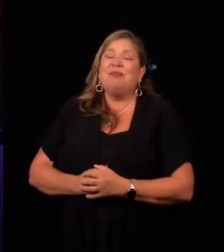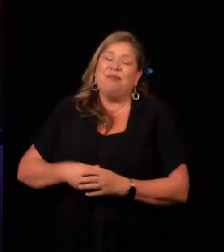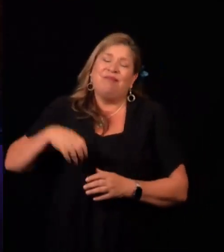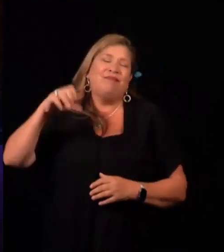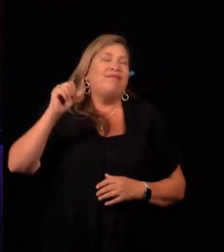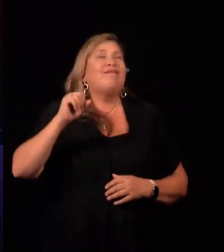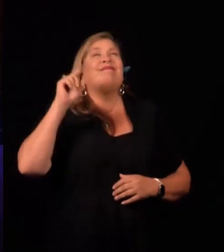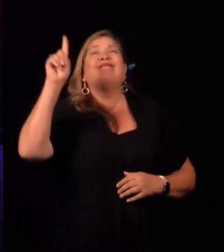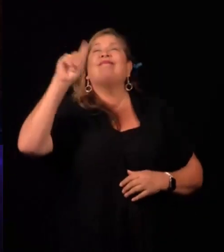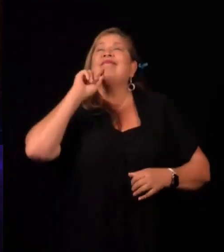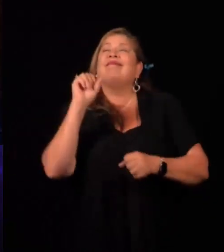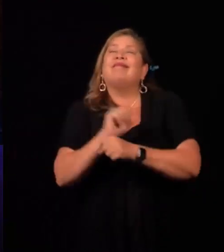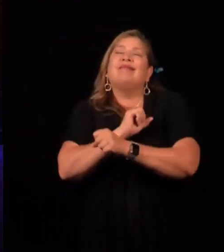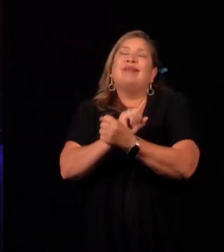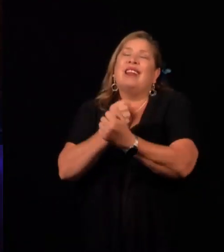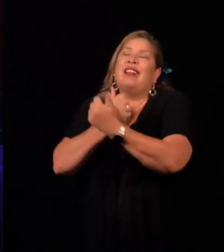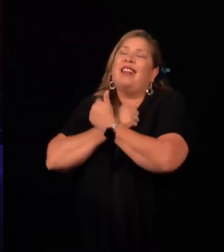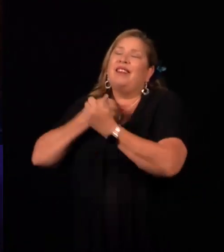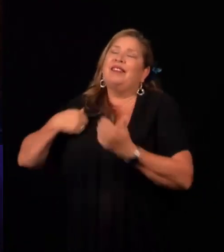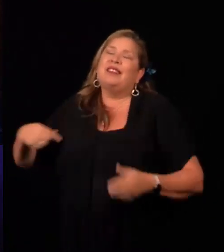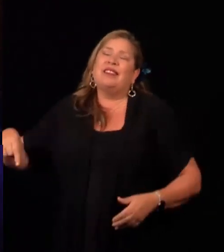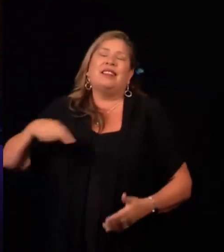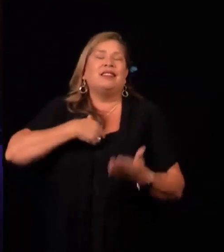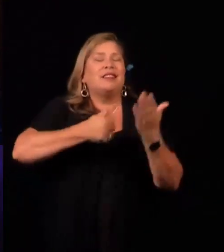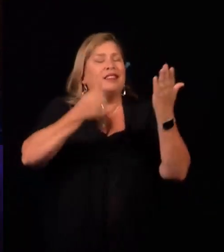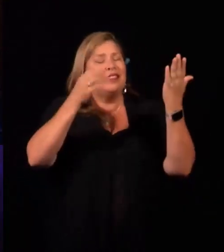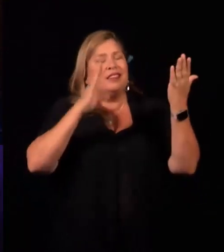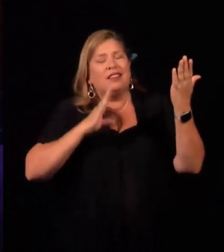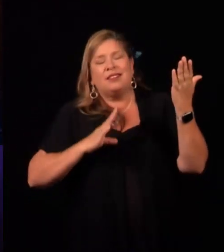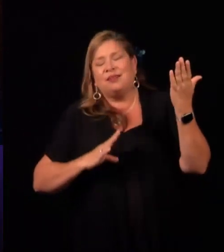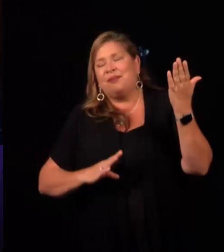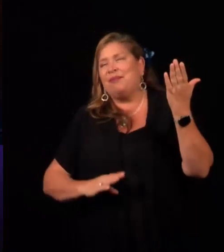Yeah, you love us, Lord.